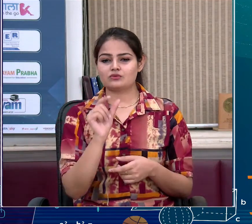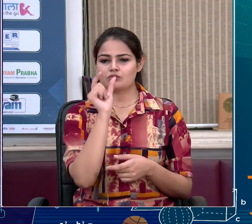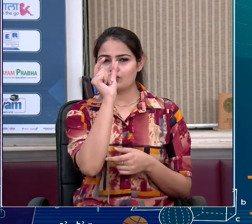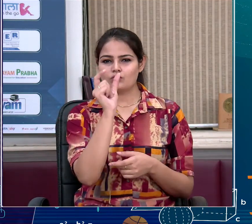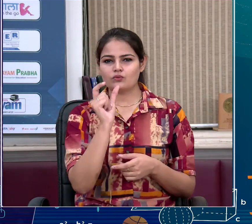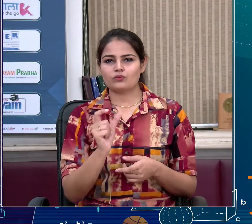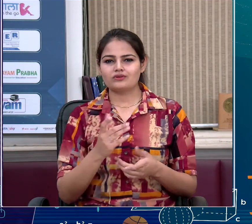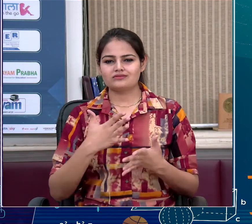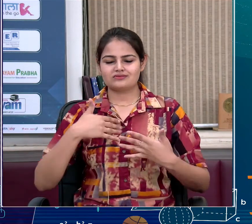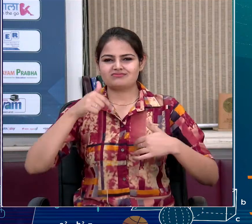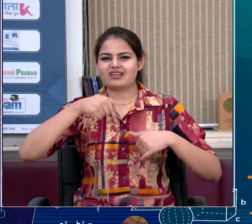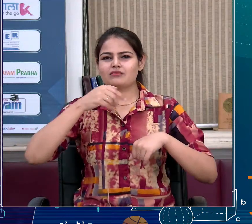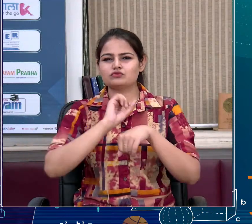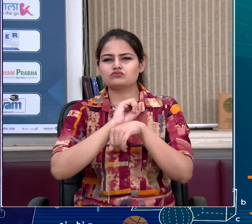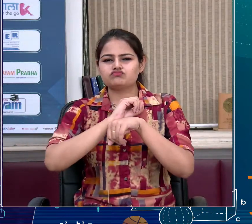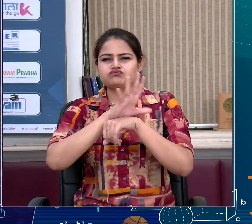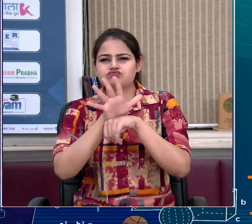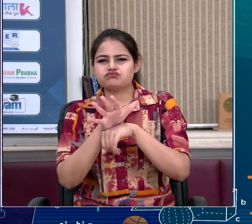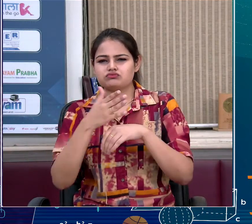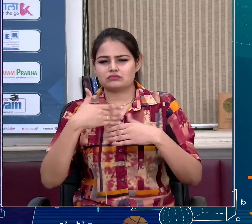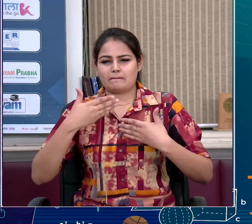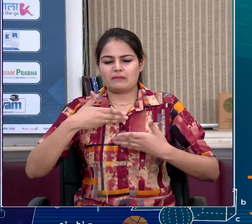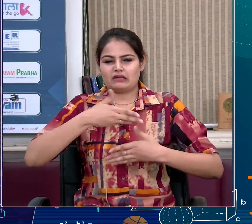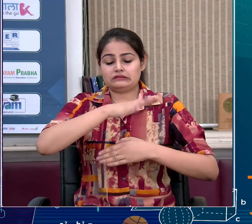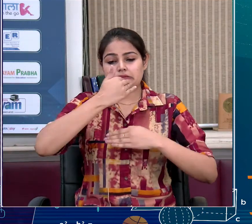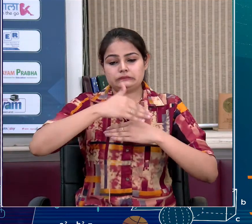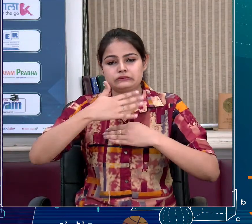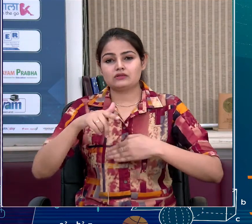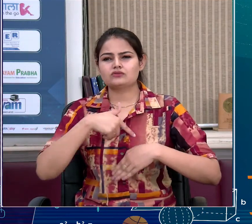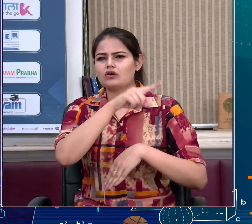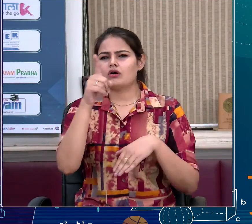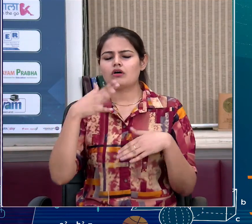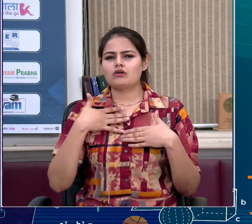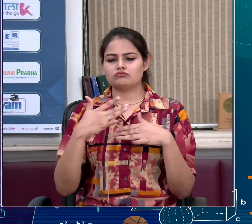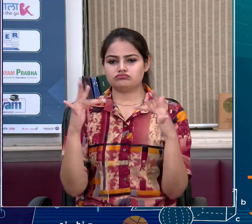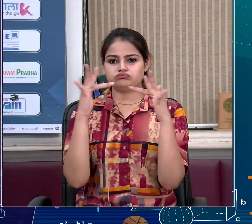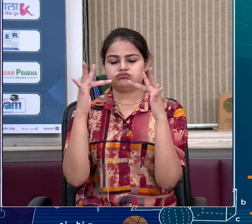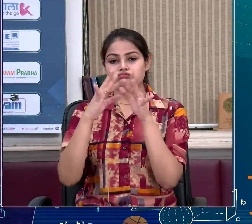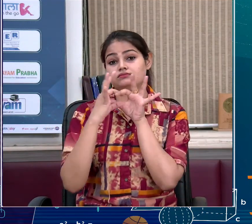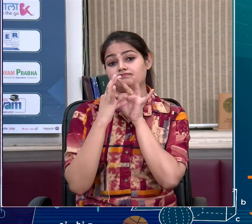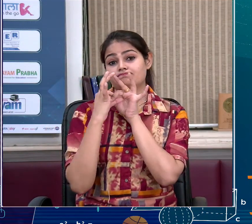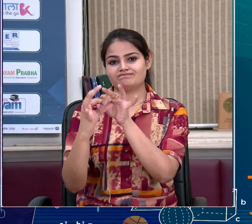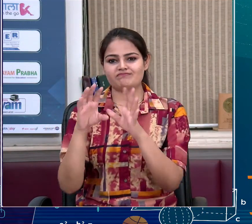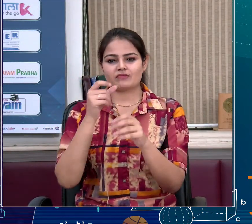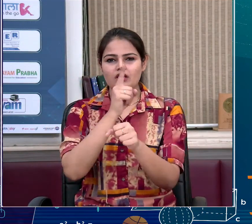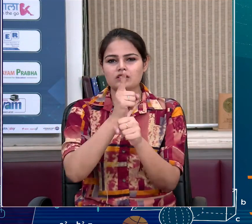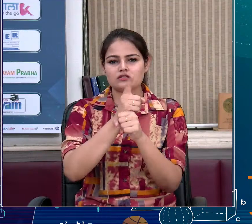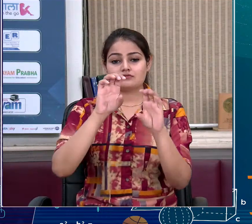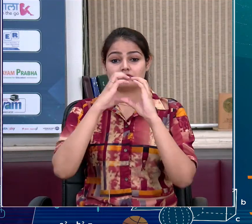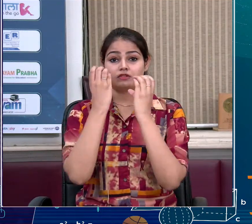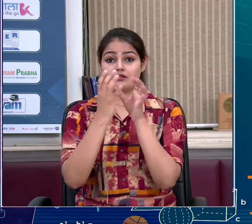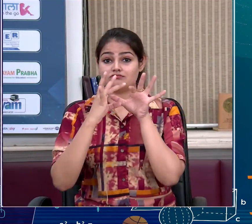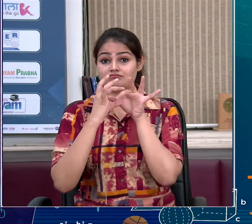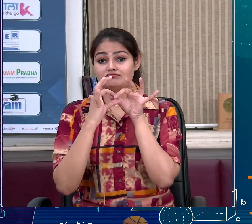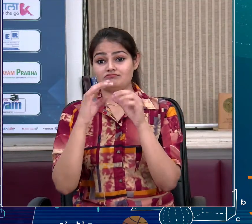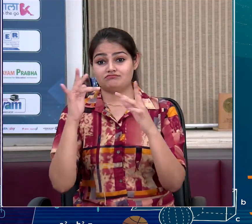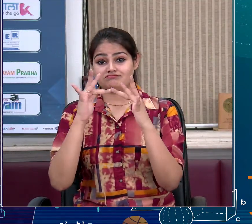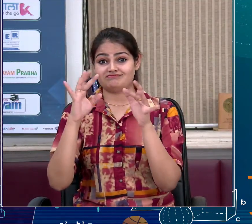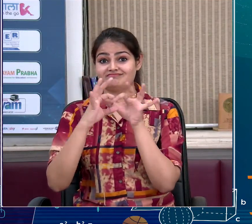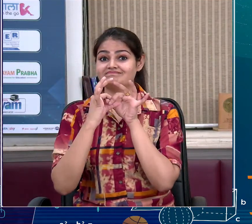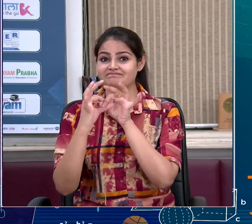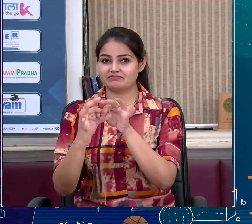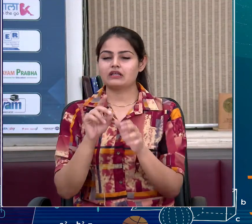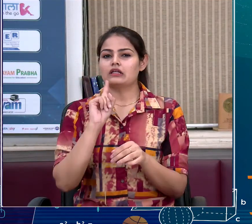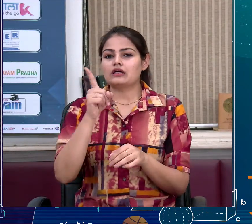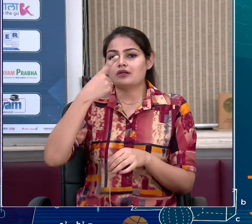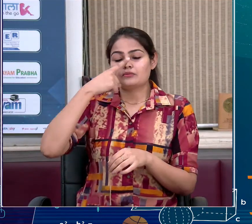present scenario, we all are connected virtually. Teachers are conducting classes virtually. In fact, parents are also there with children